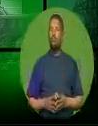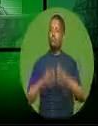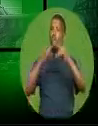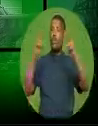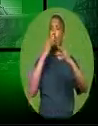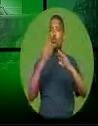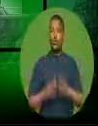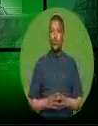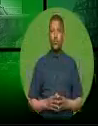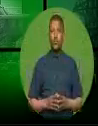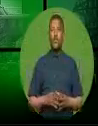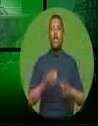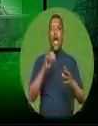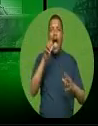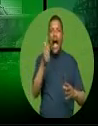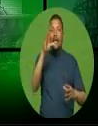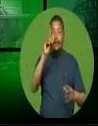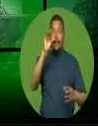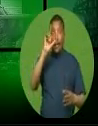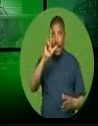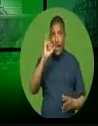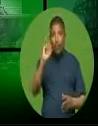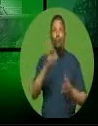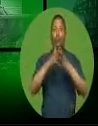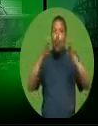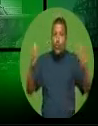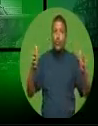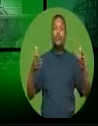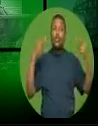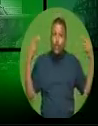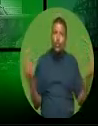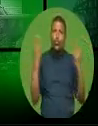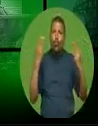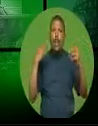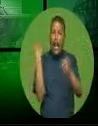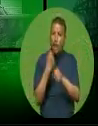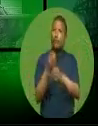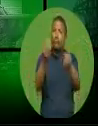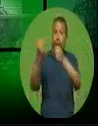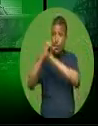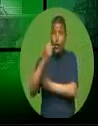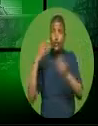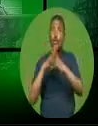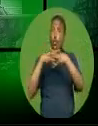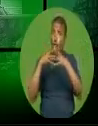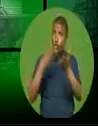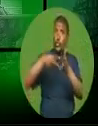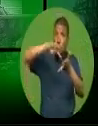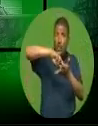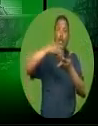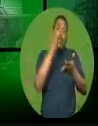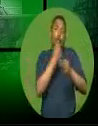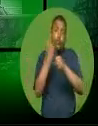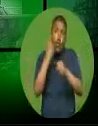good. ADLI promotes the use of labor-intensive technology. Employment